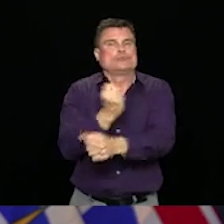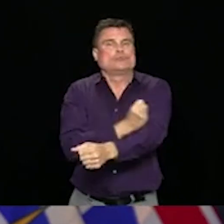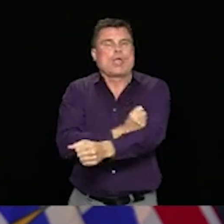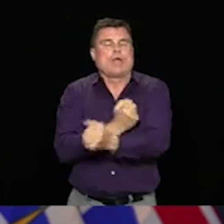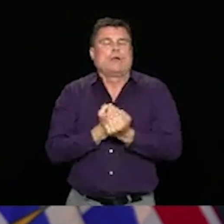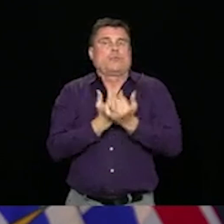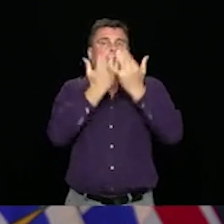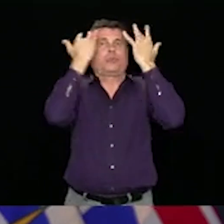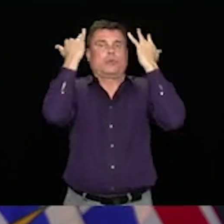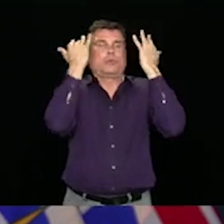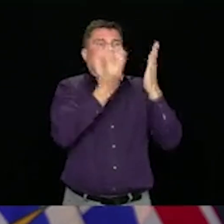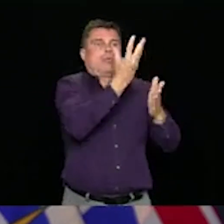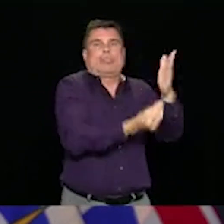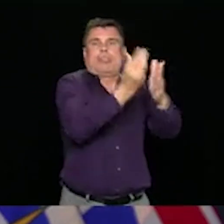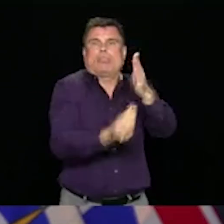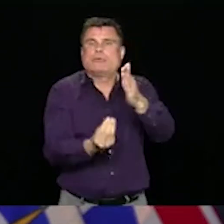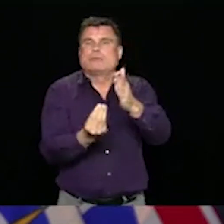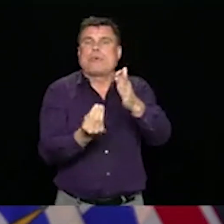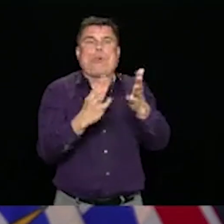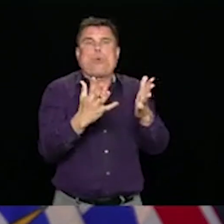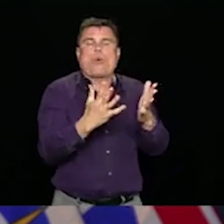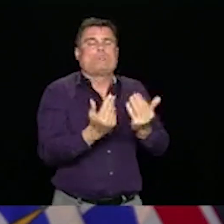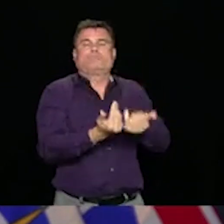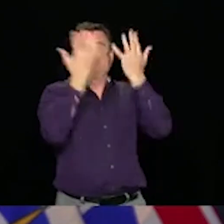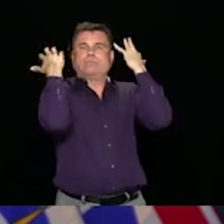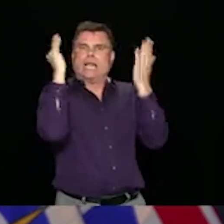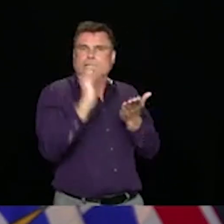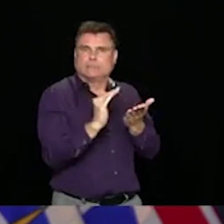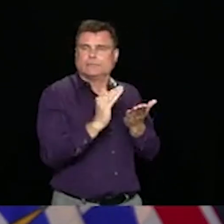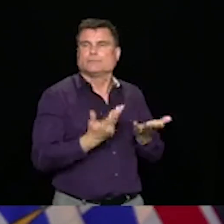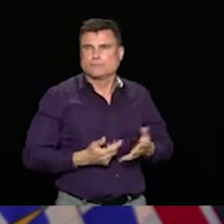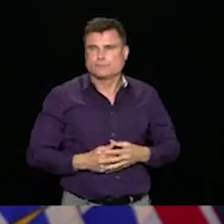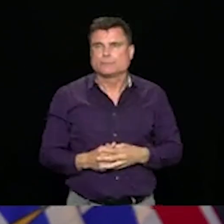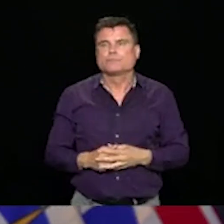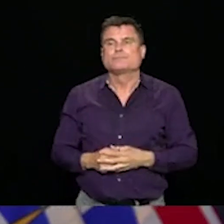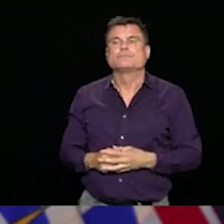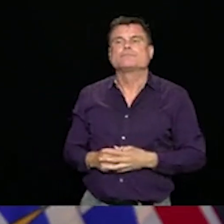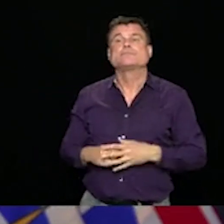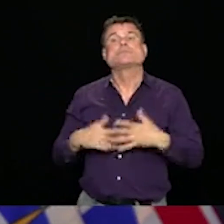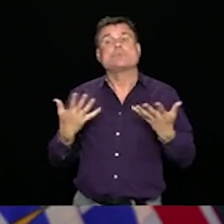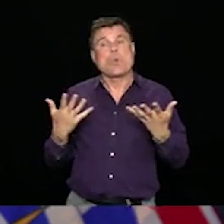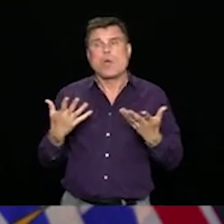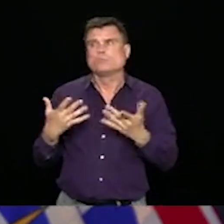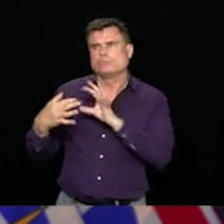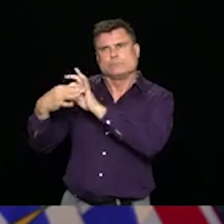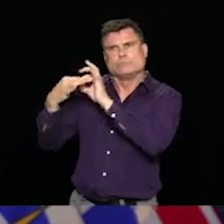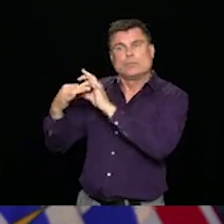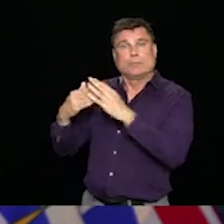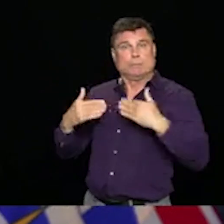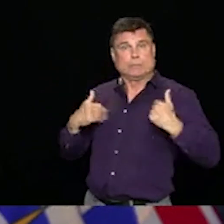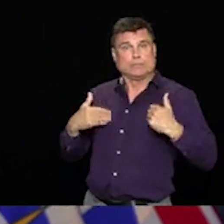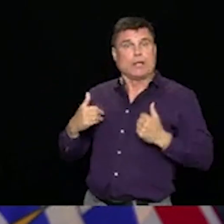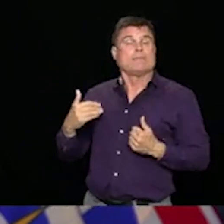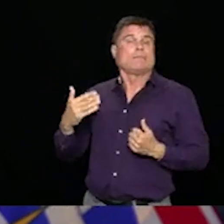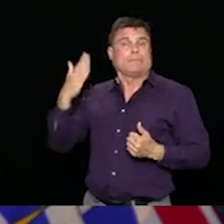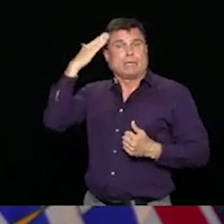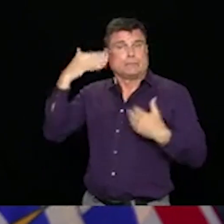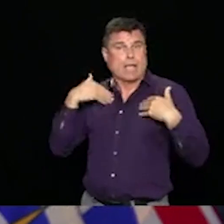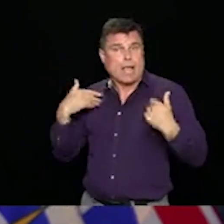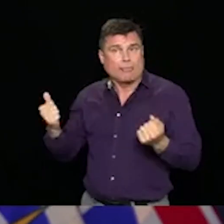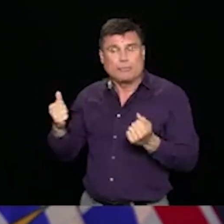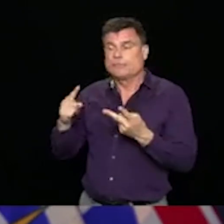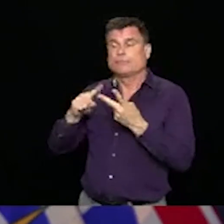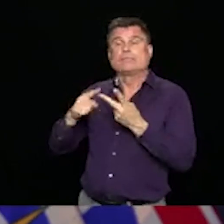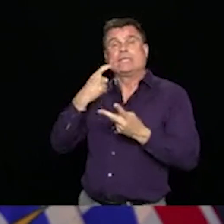initiatives continue, and we are working to ensure, with the Ministry of Mental Health and Addictions as well, to ensure that we